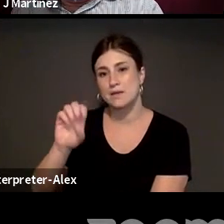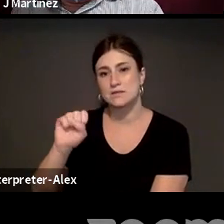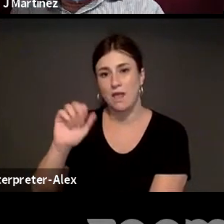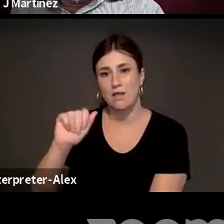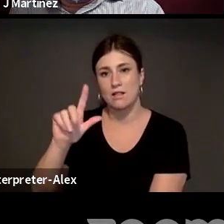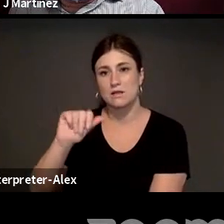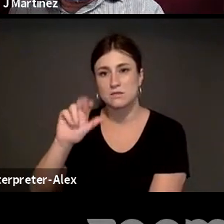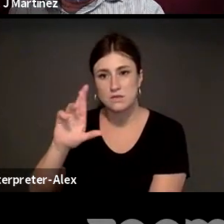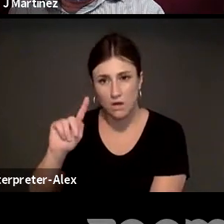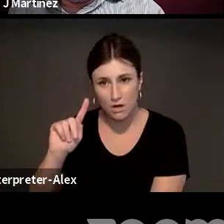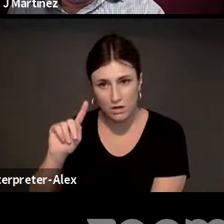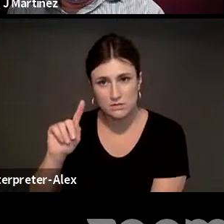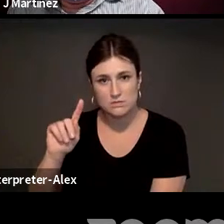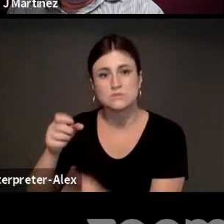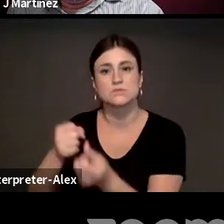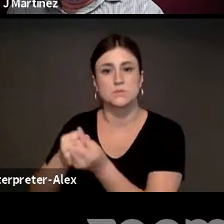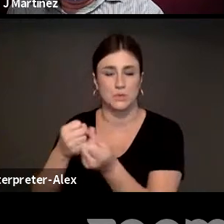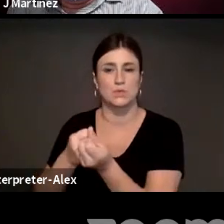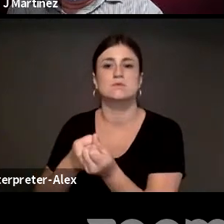Motion carries.